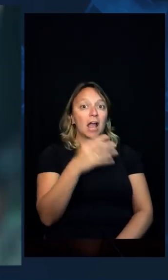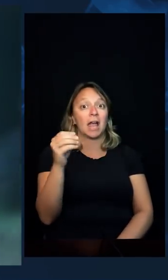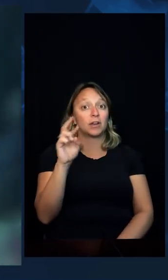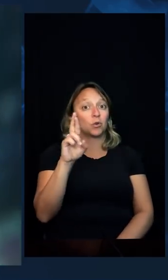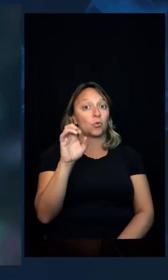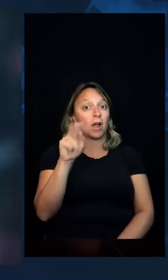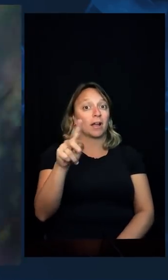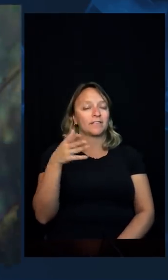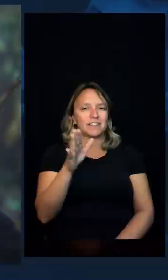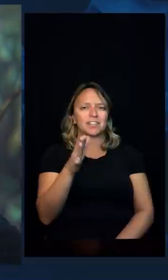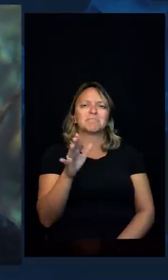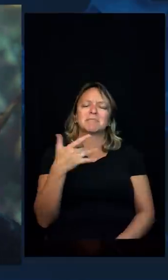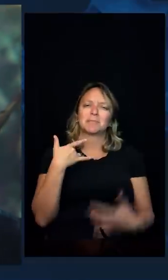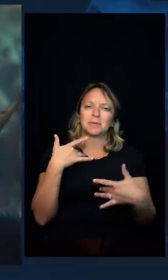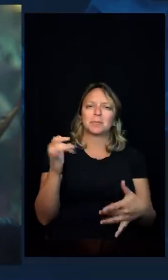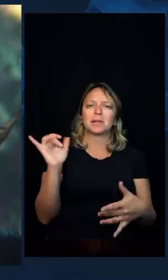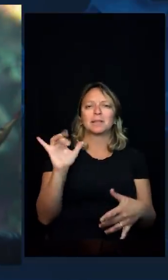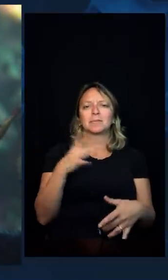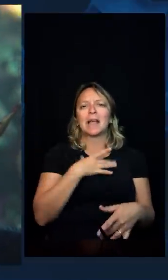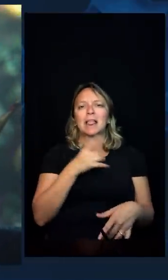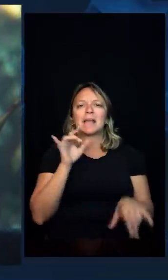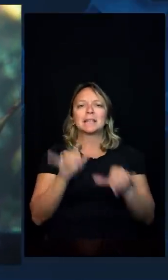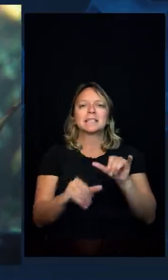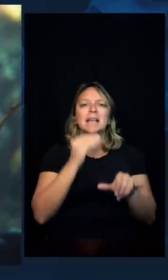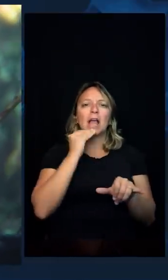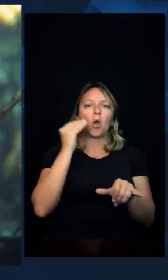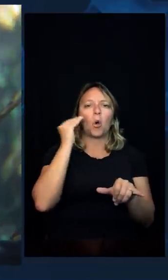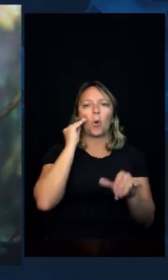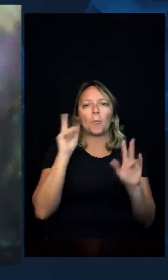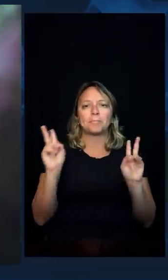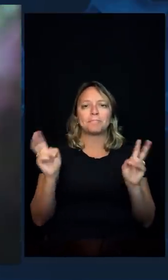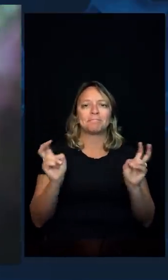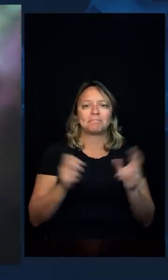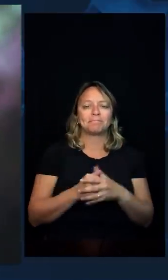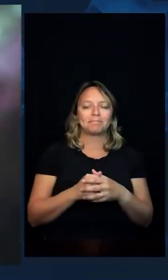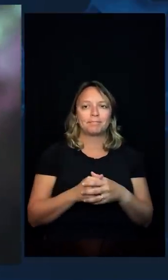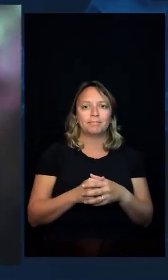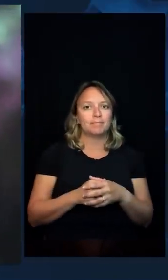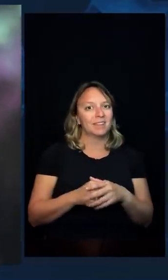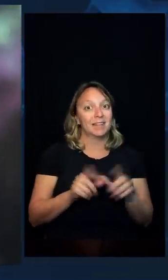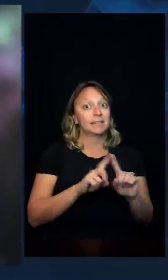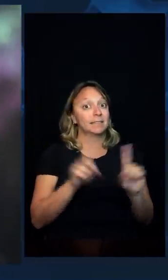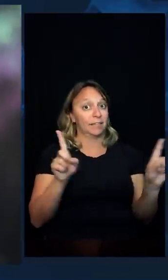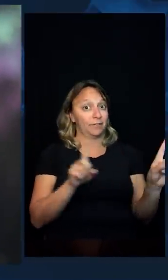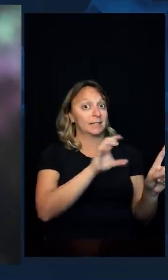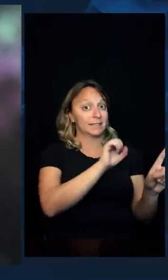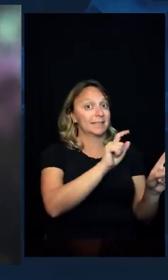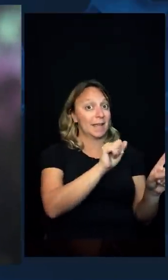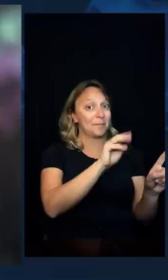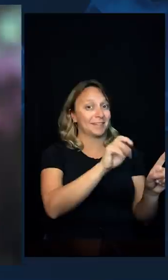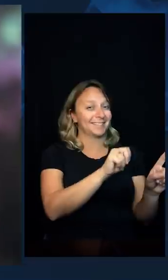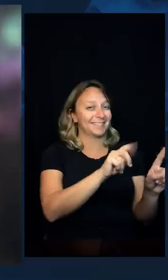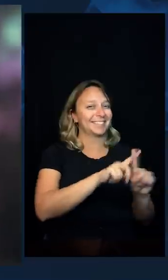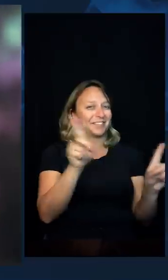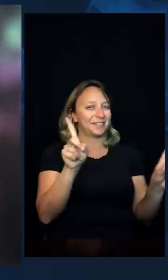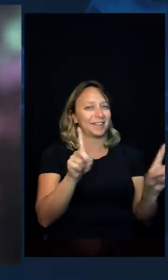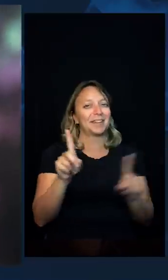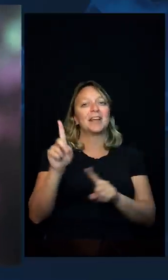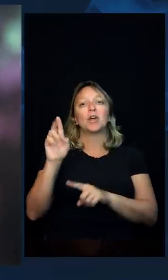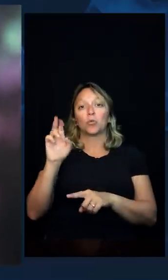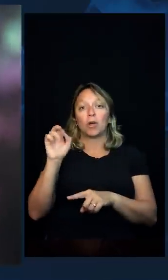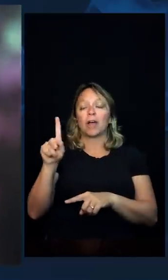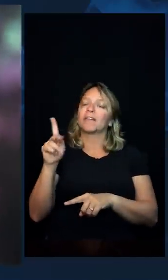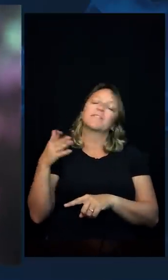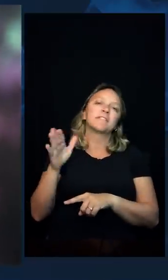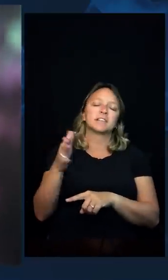the homebodies of the Pacific Northwest. Unlike the salmon, the rockfish will spend